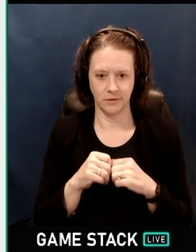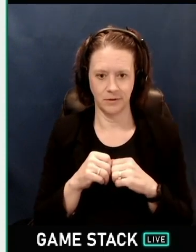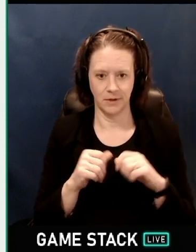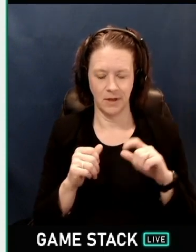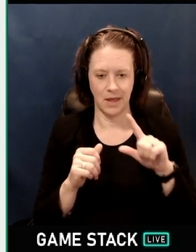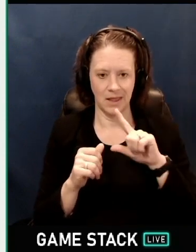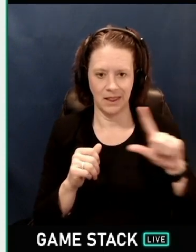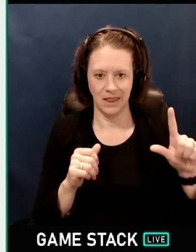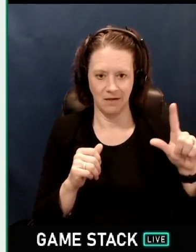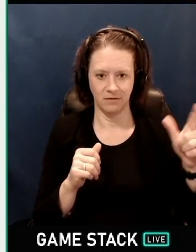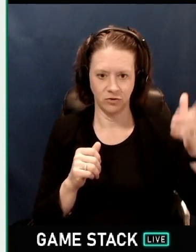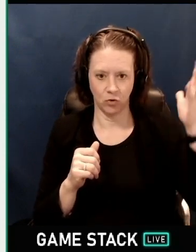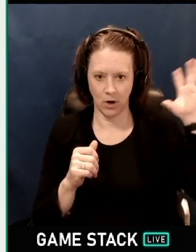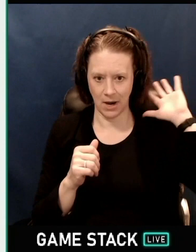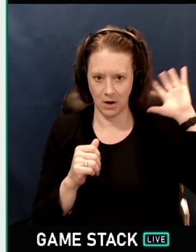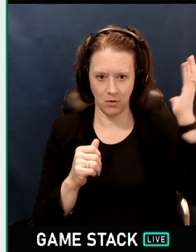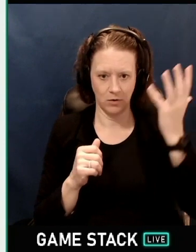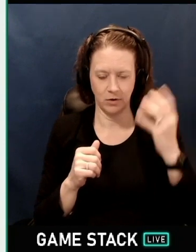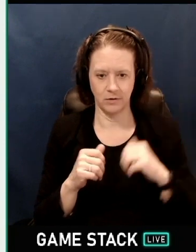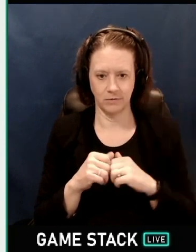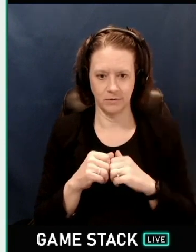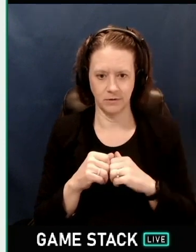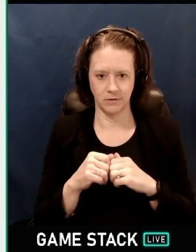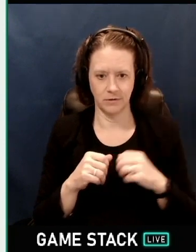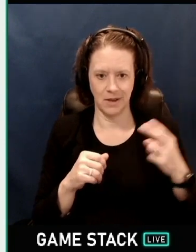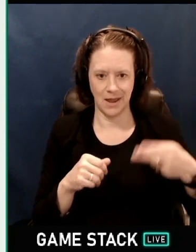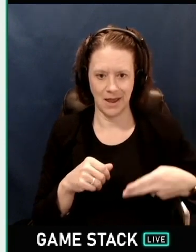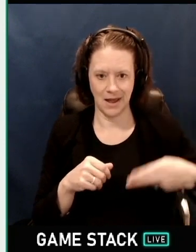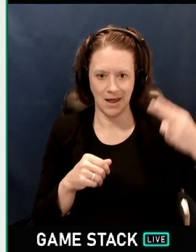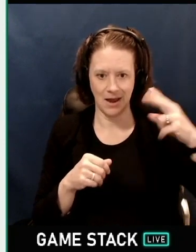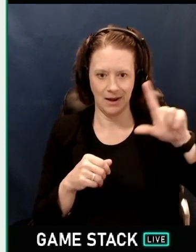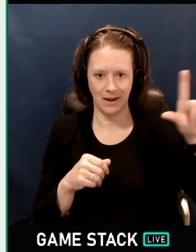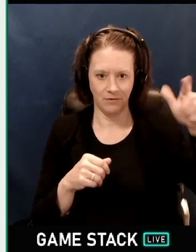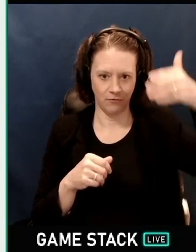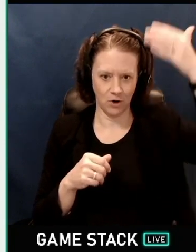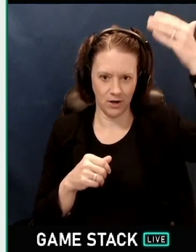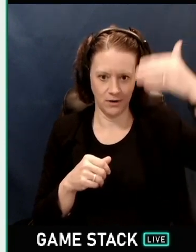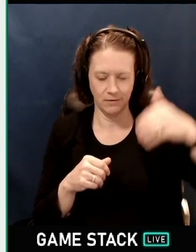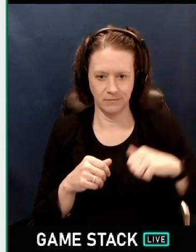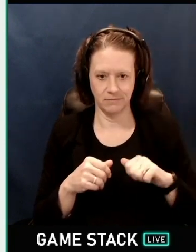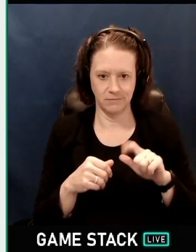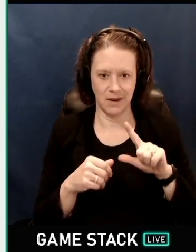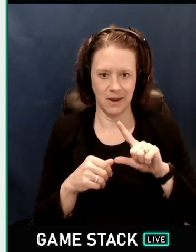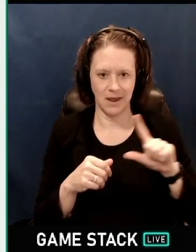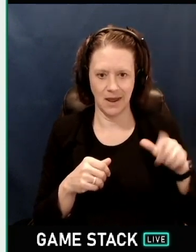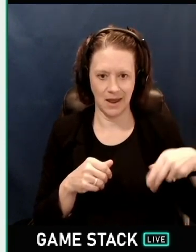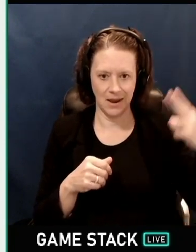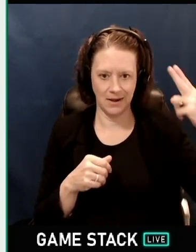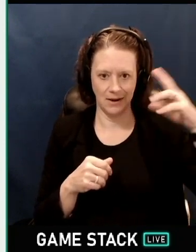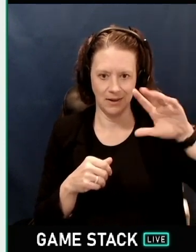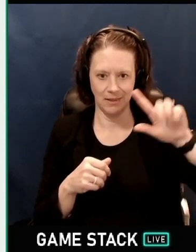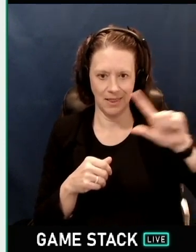right surround. Height left front, height right front, height left surround, height right surround.